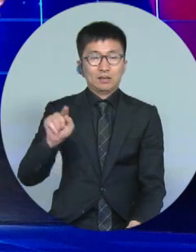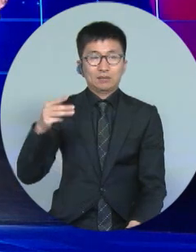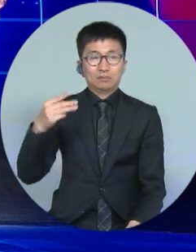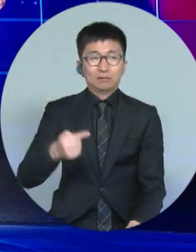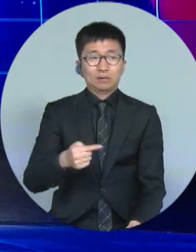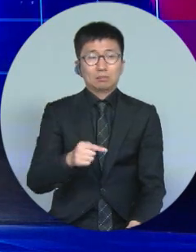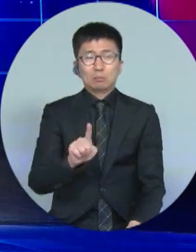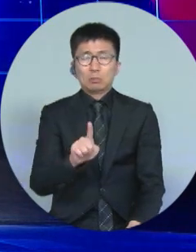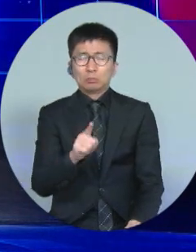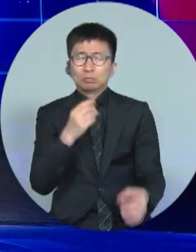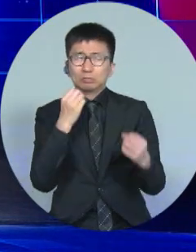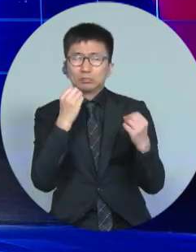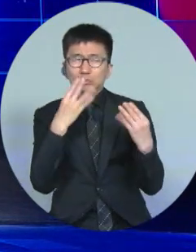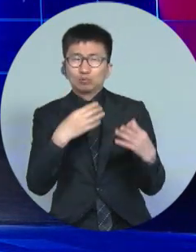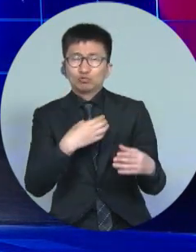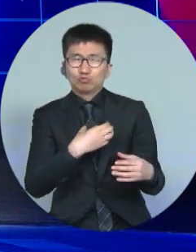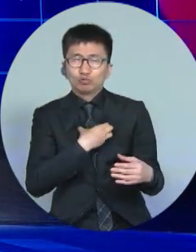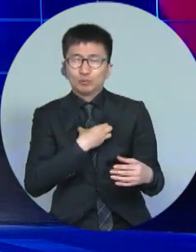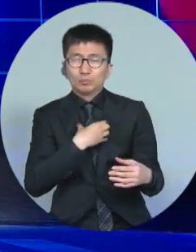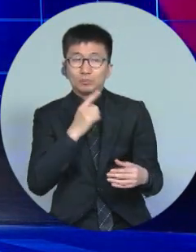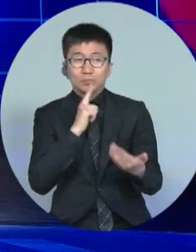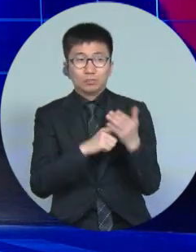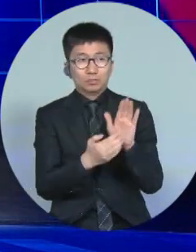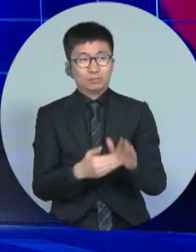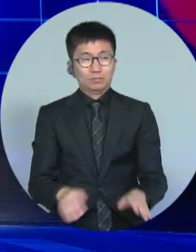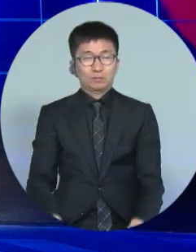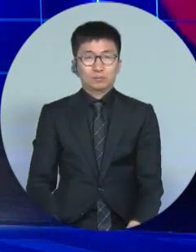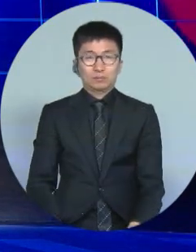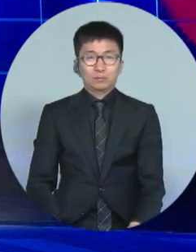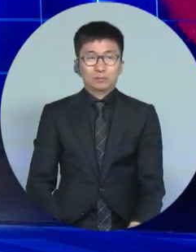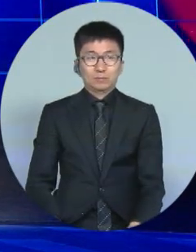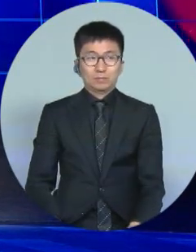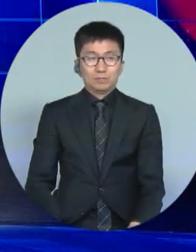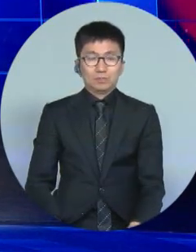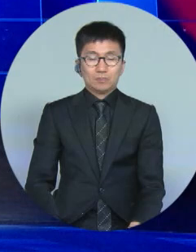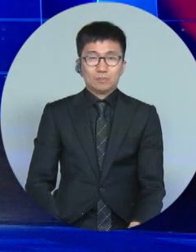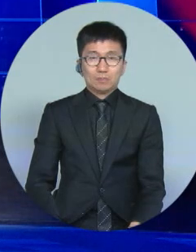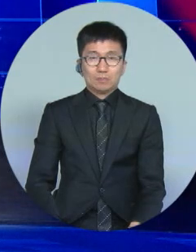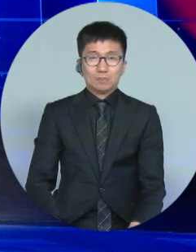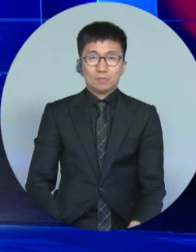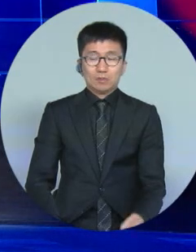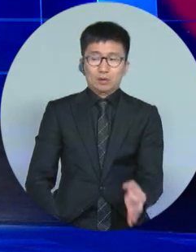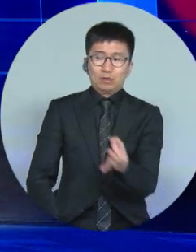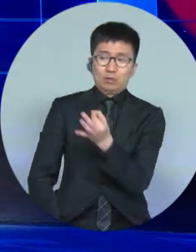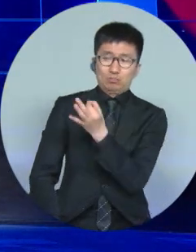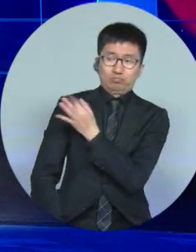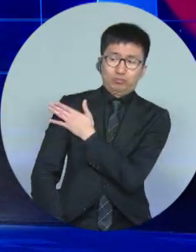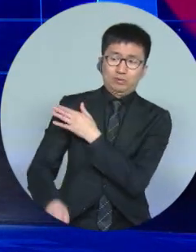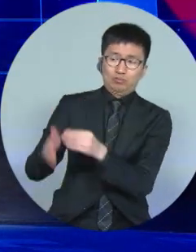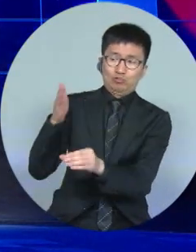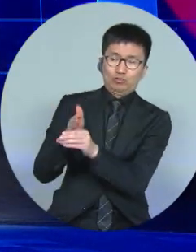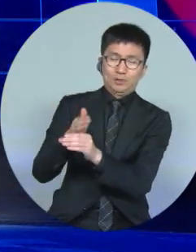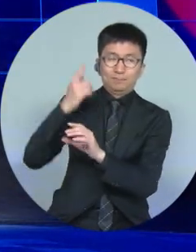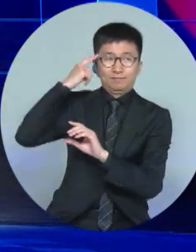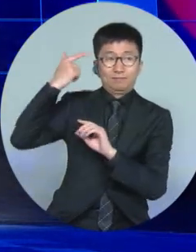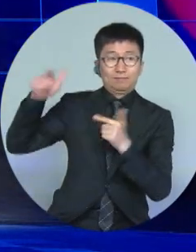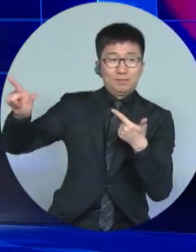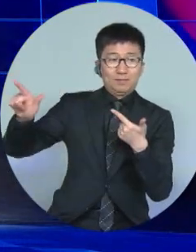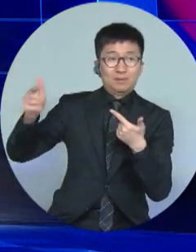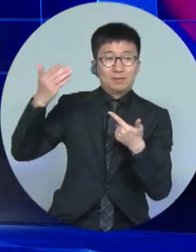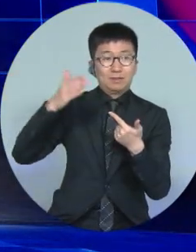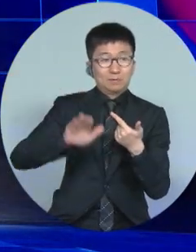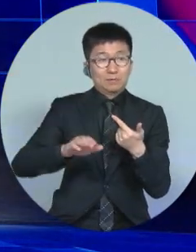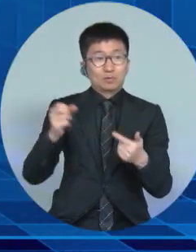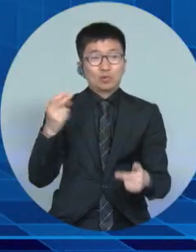is against rentier capitalism, and it is also against the old welfare state, laborism with